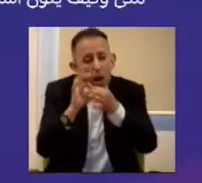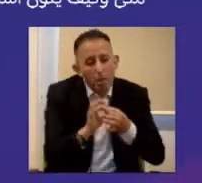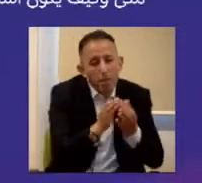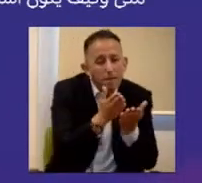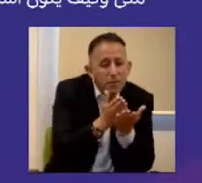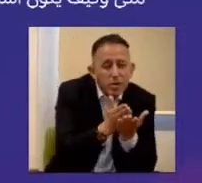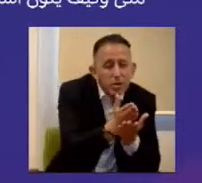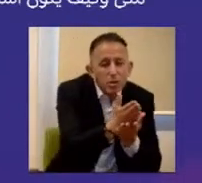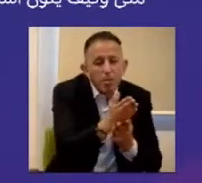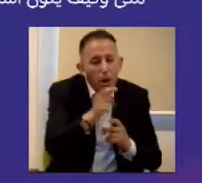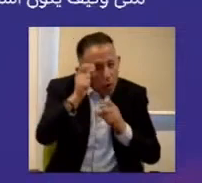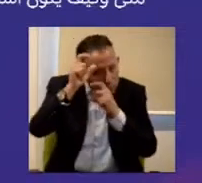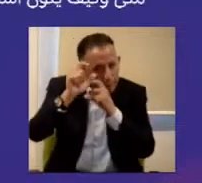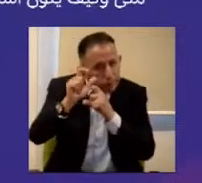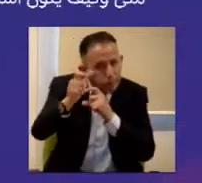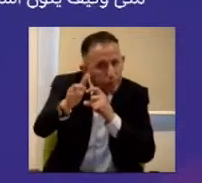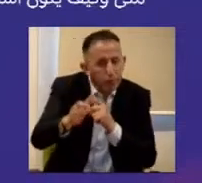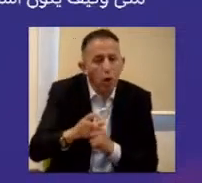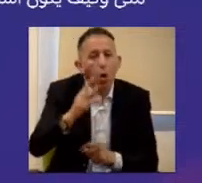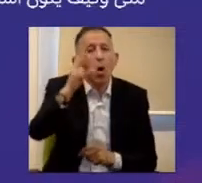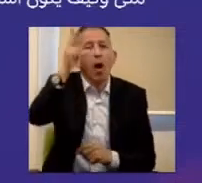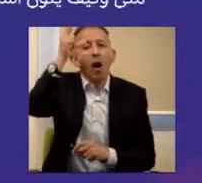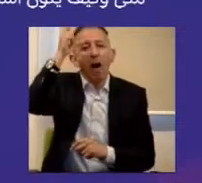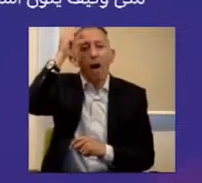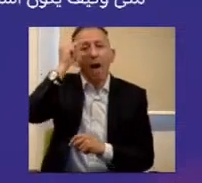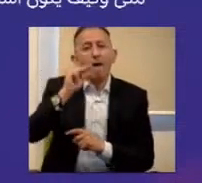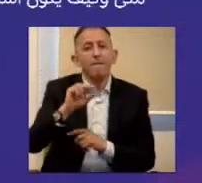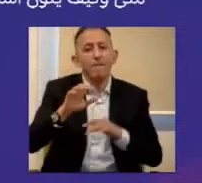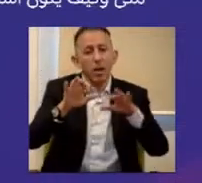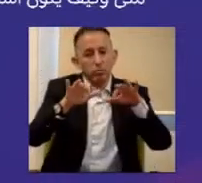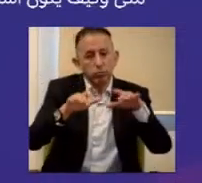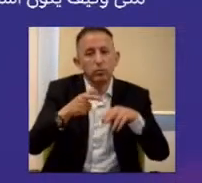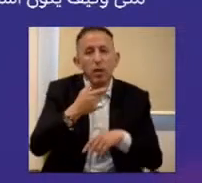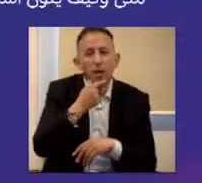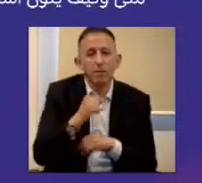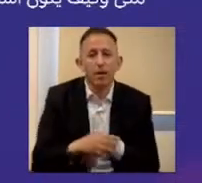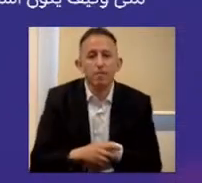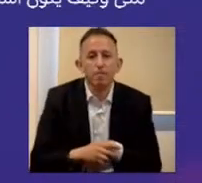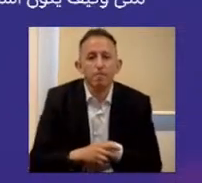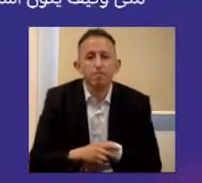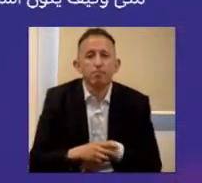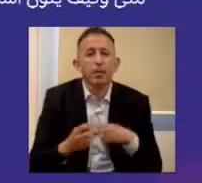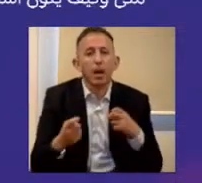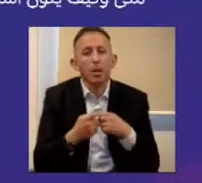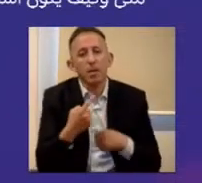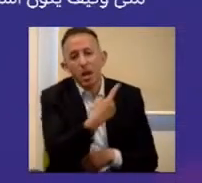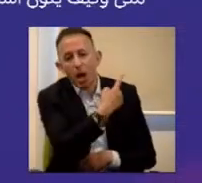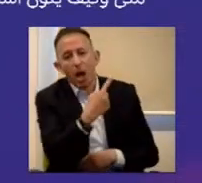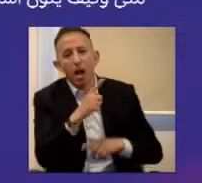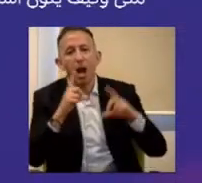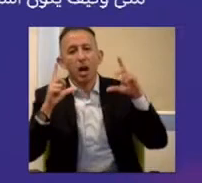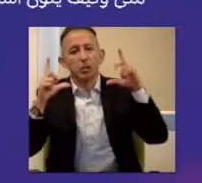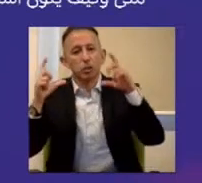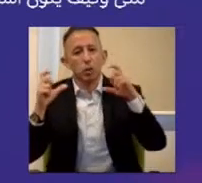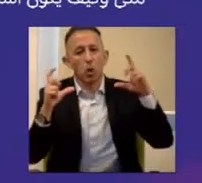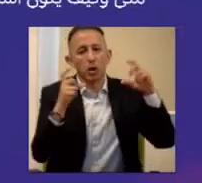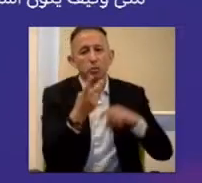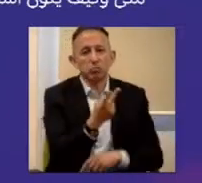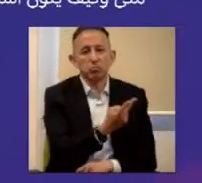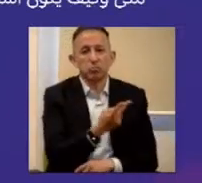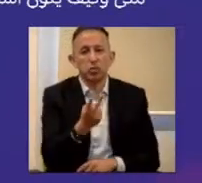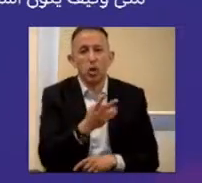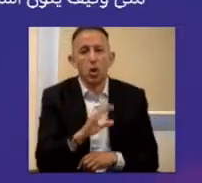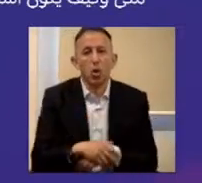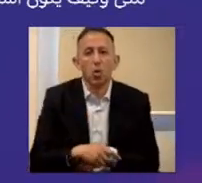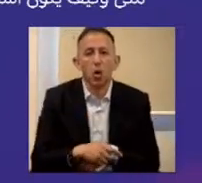that I underlined as a success some 15 years ago. Axing and interaxing. When the scene is stable and you know